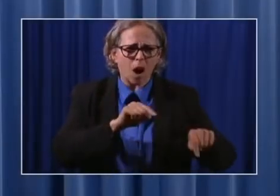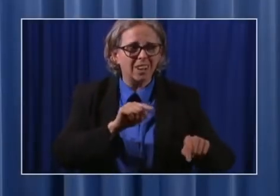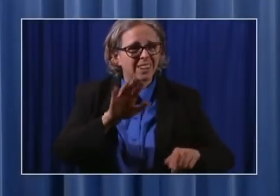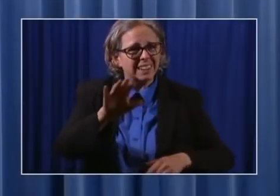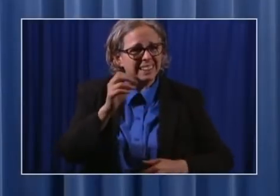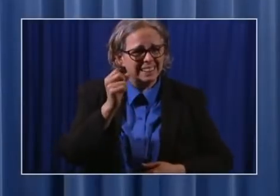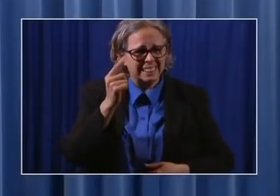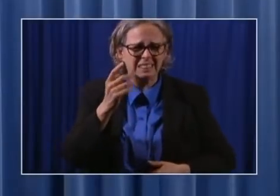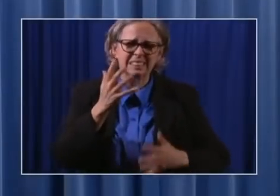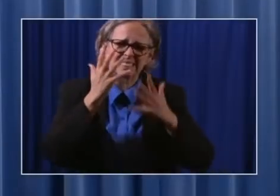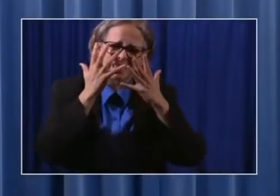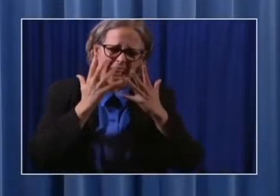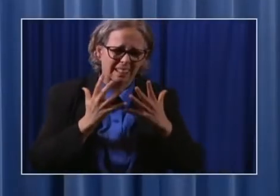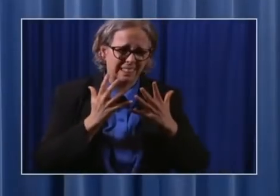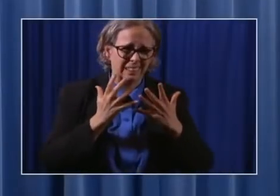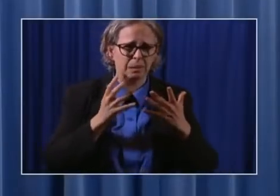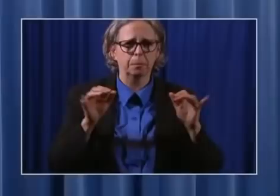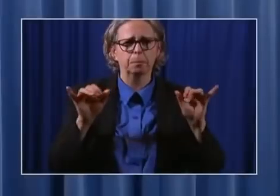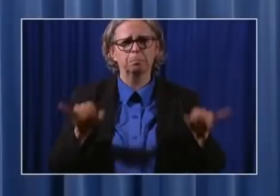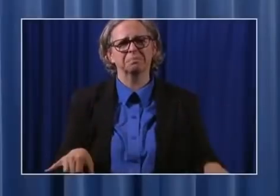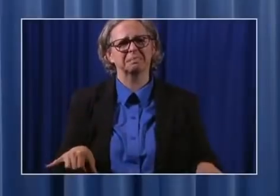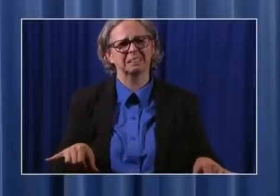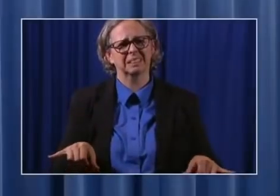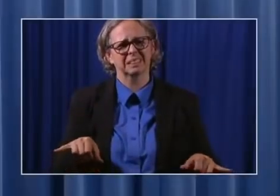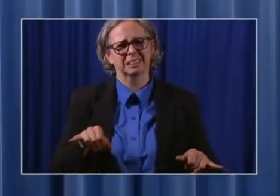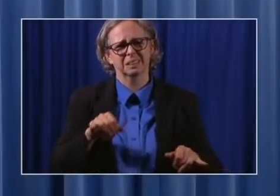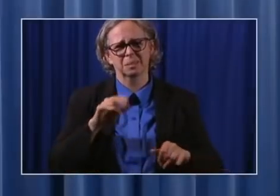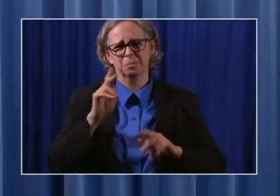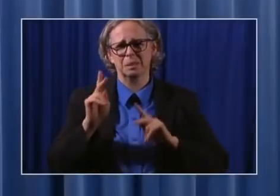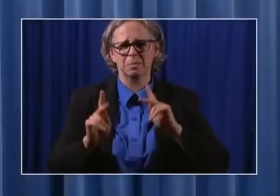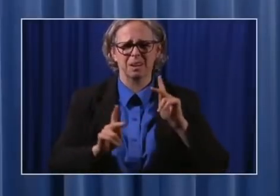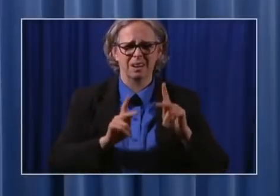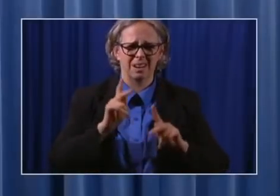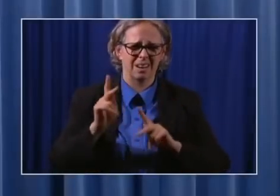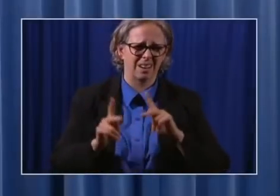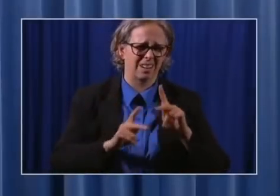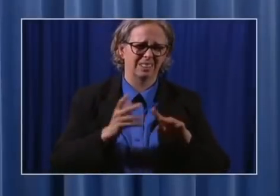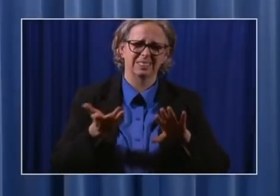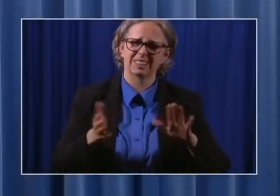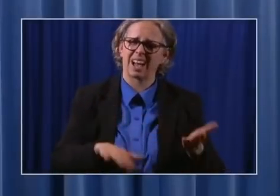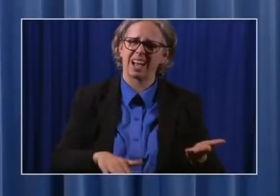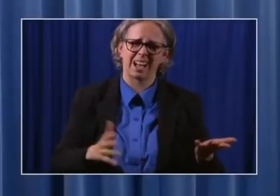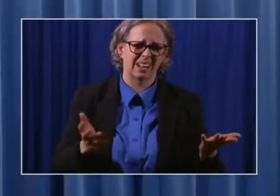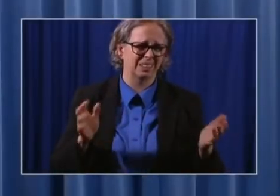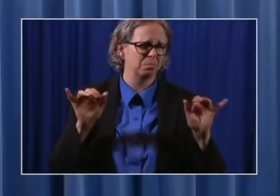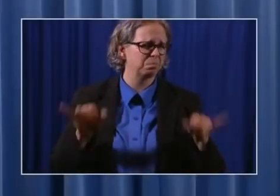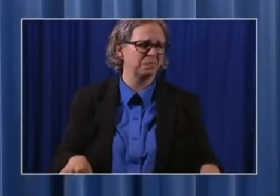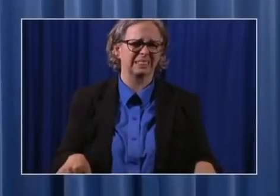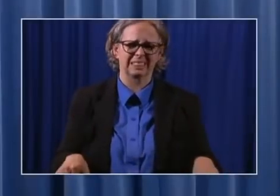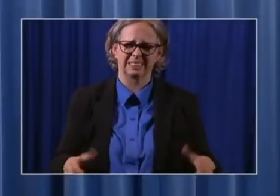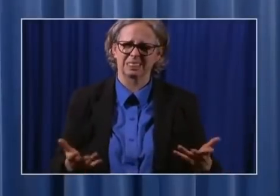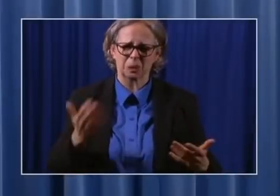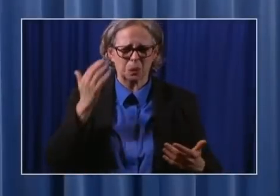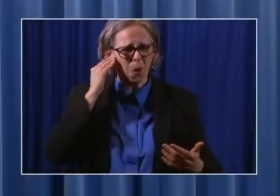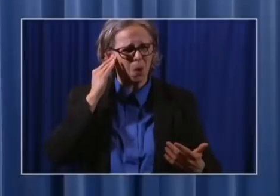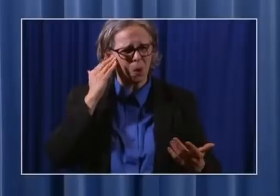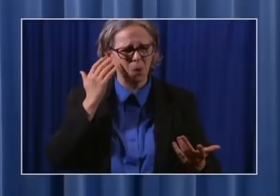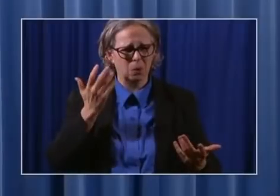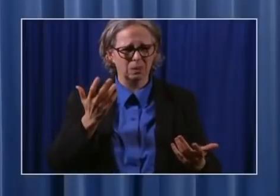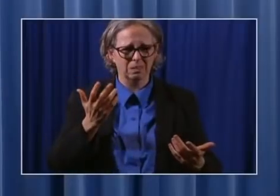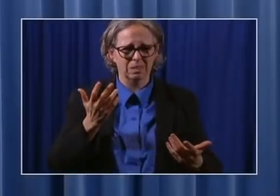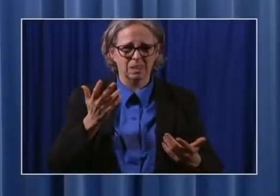where a lot of people sadly have died. The National Guard is